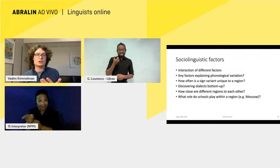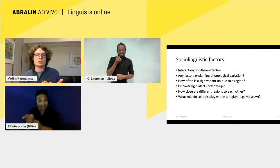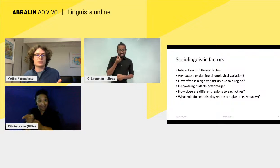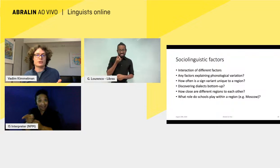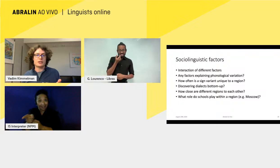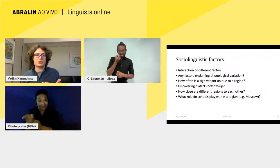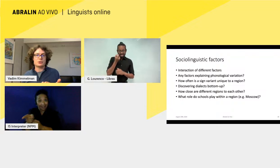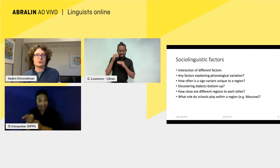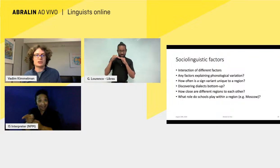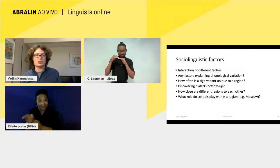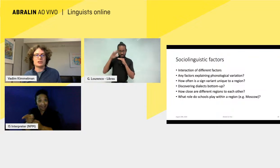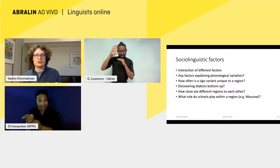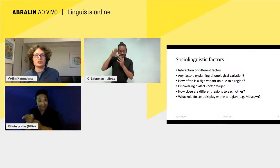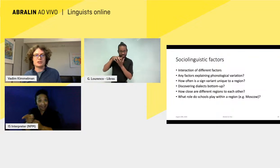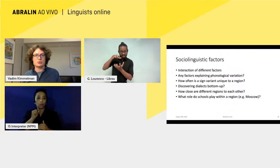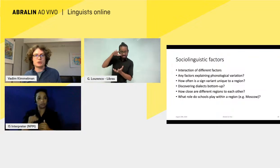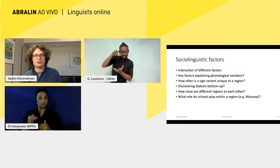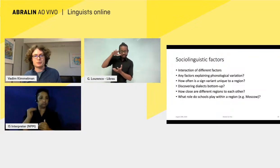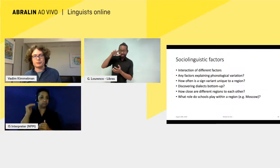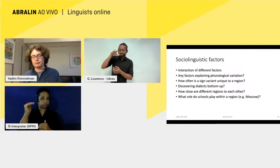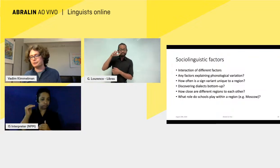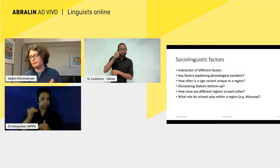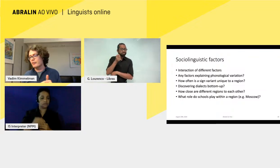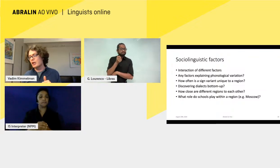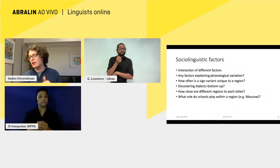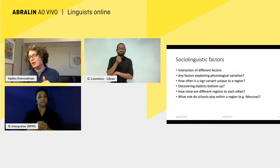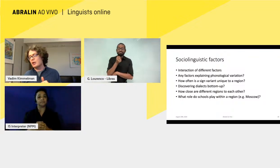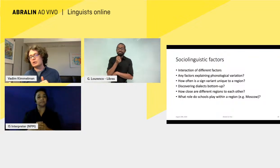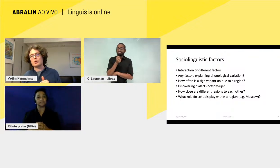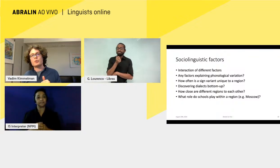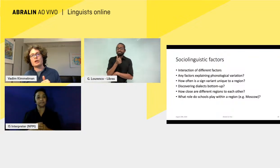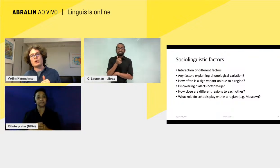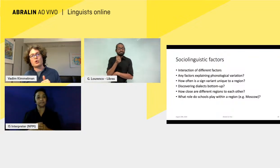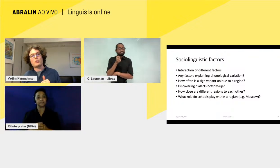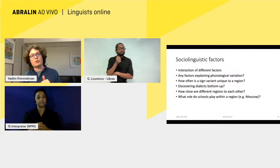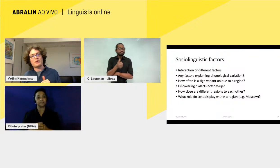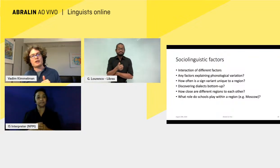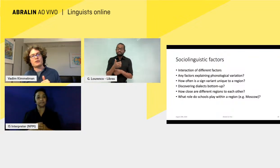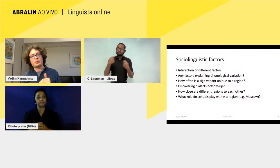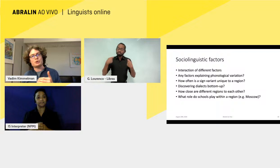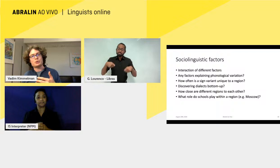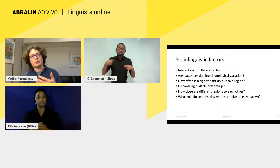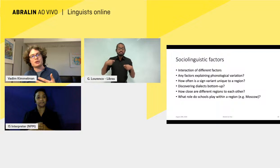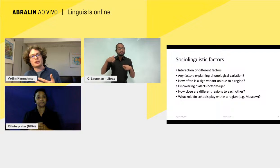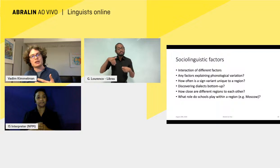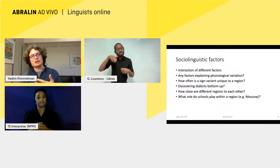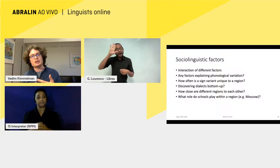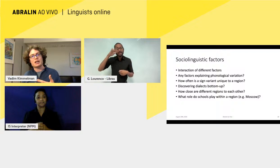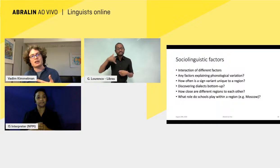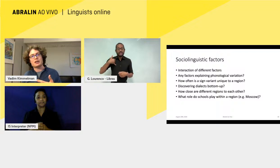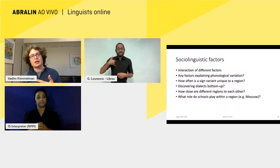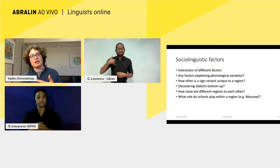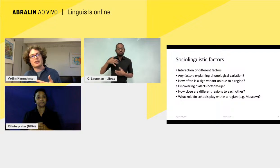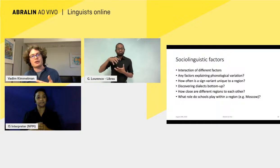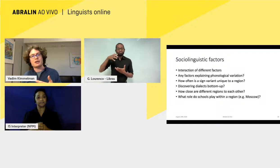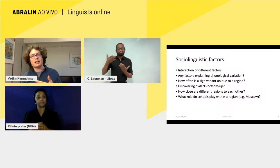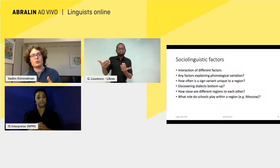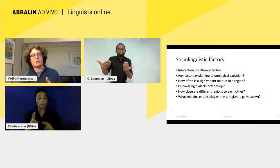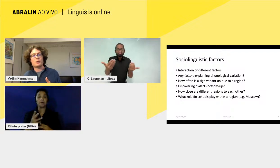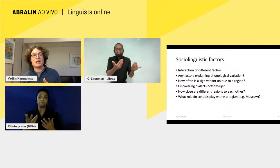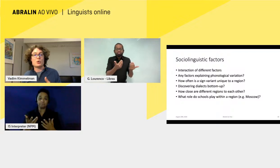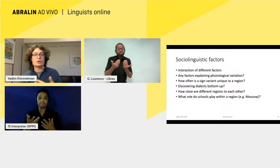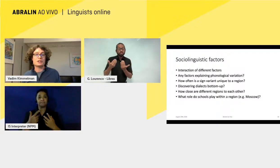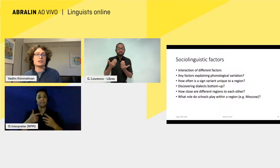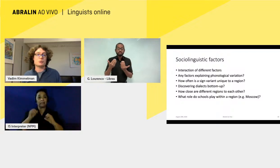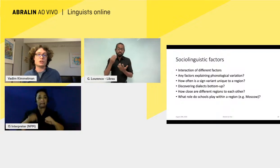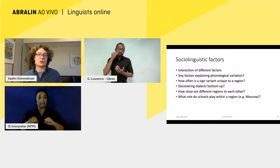no signers over the age of 60 in the database. So we hope that future projects can either